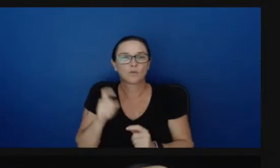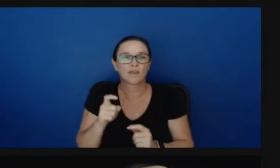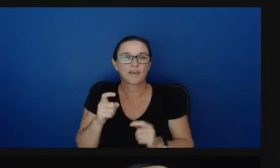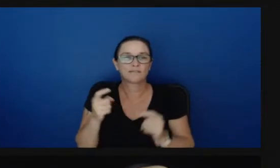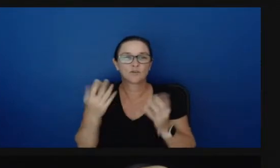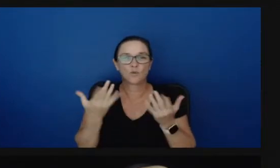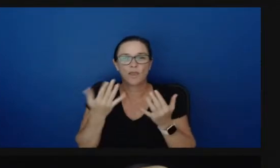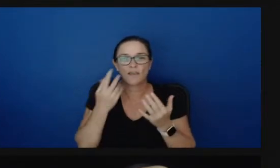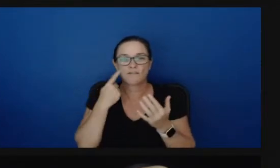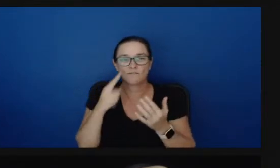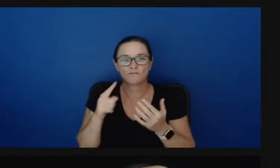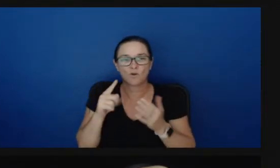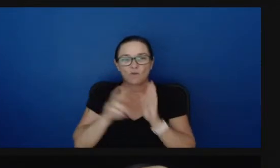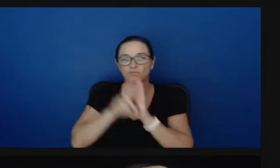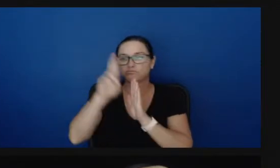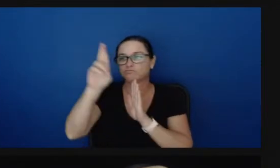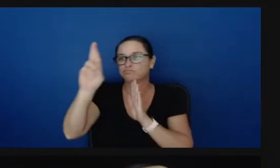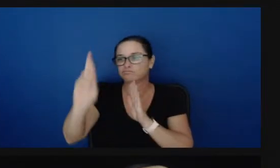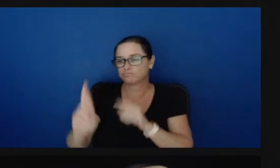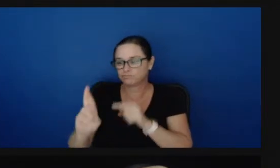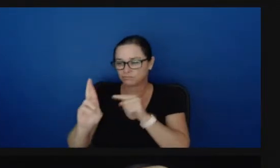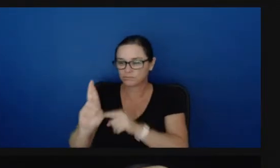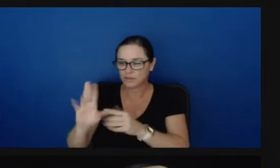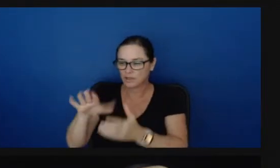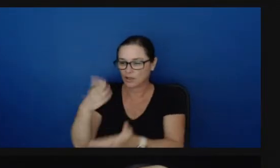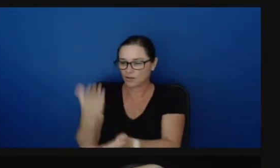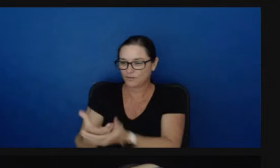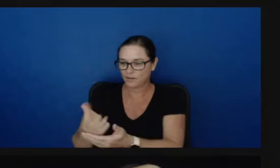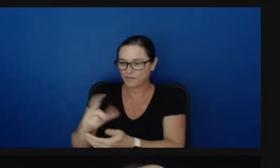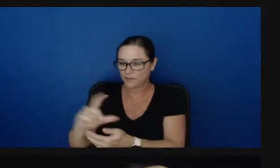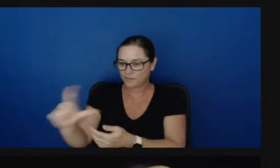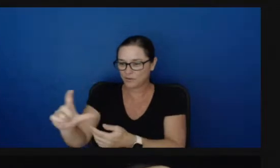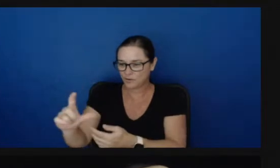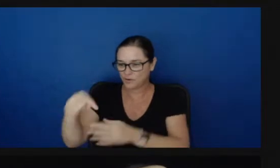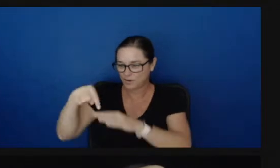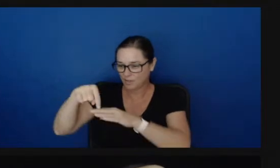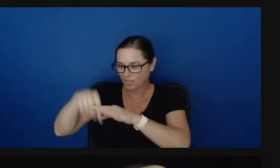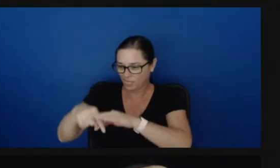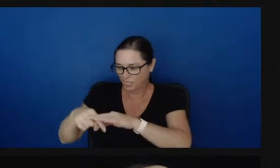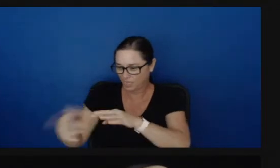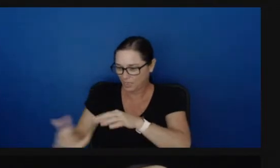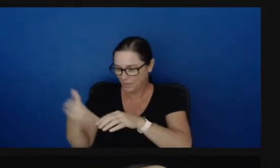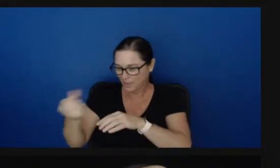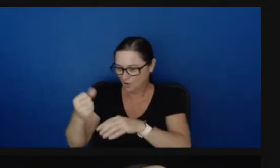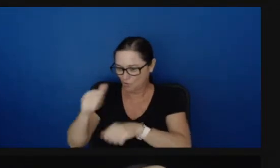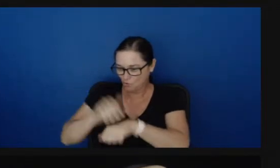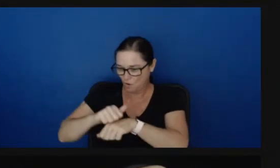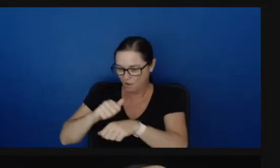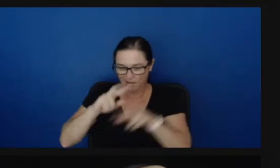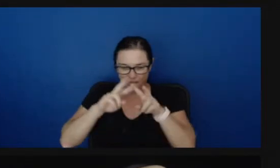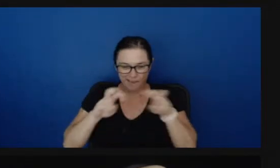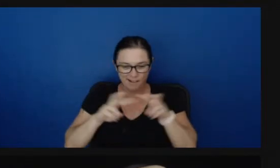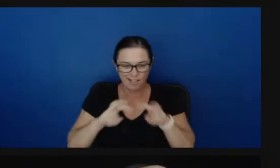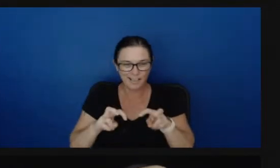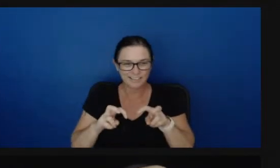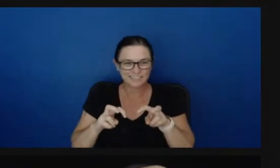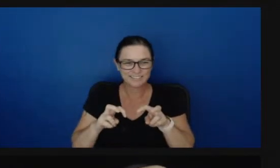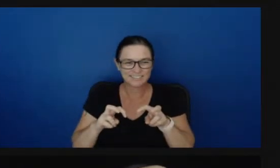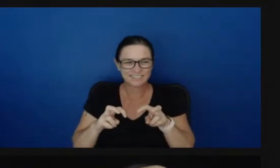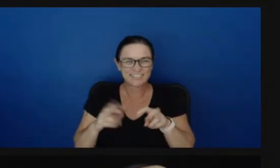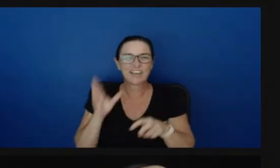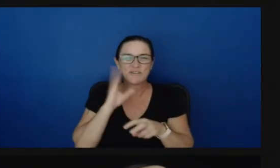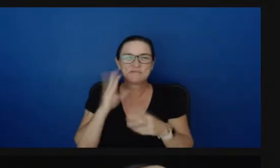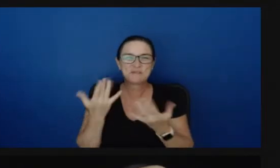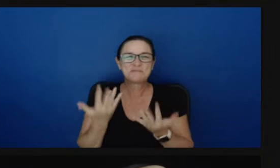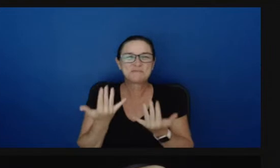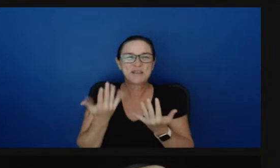moon and drill into the mantle of the moon, get a rock, bring it back, first analyze it. We're waiting for a while, but the